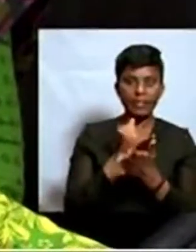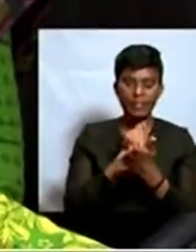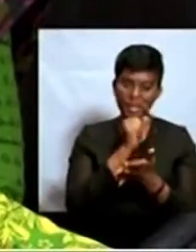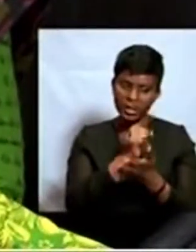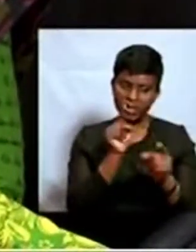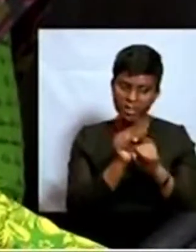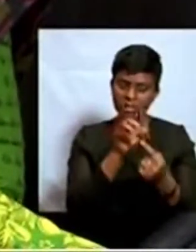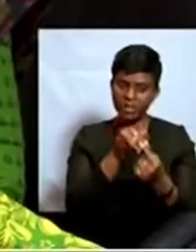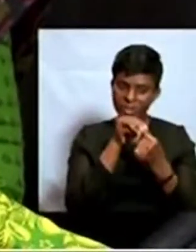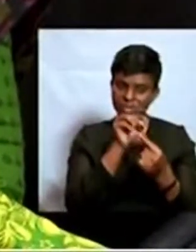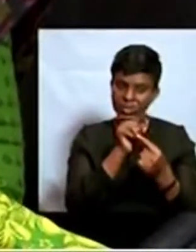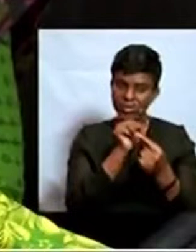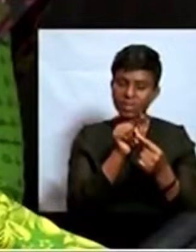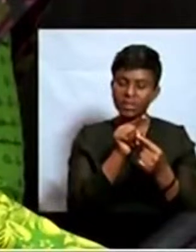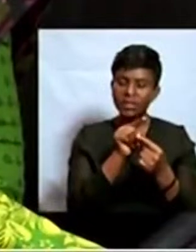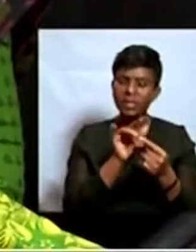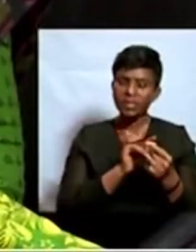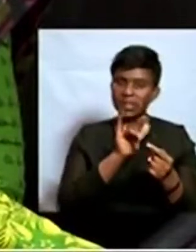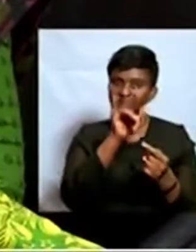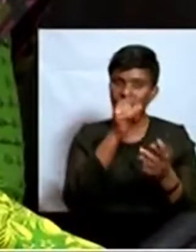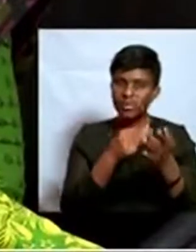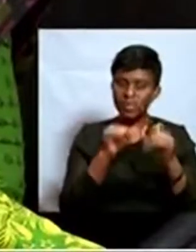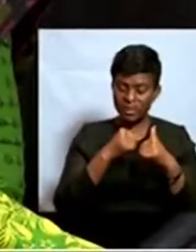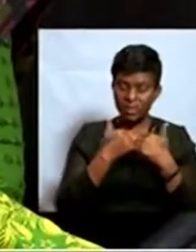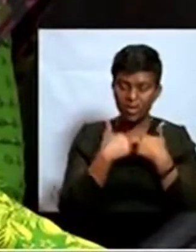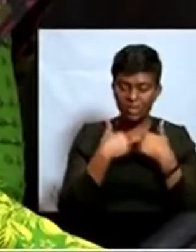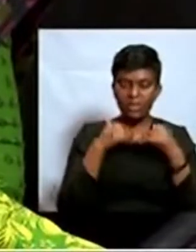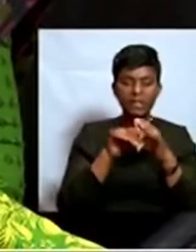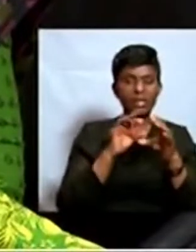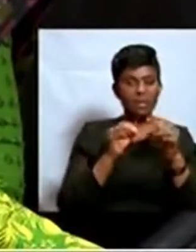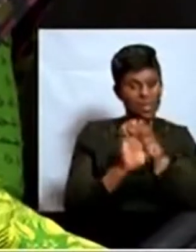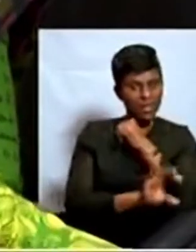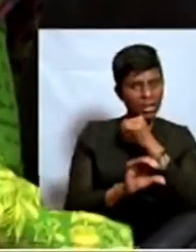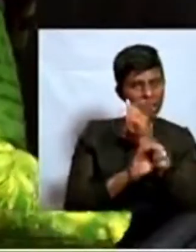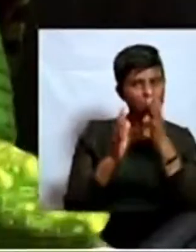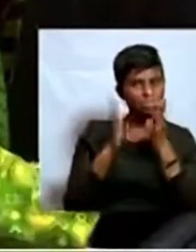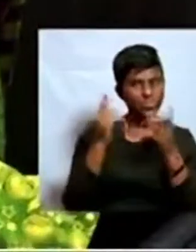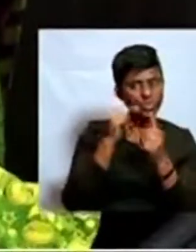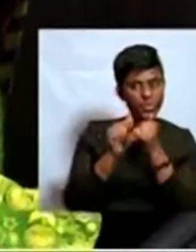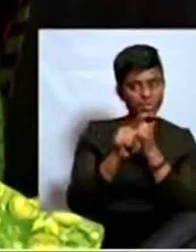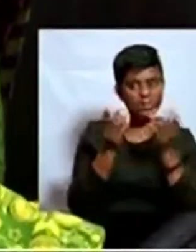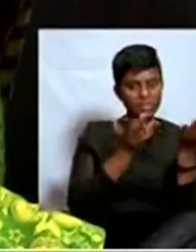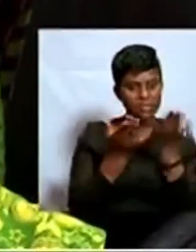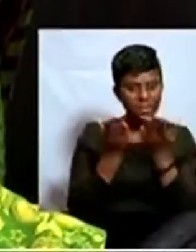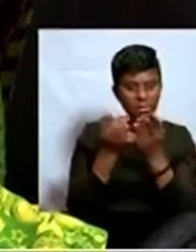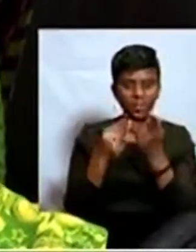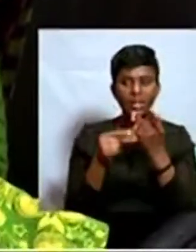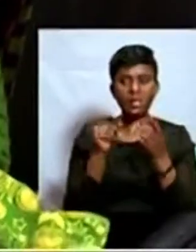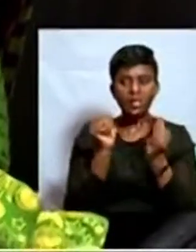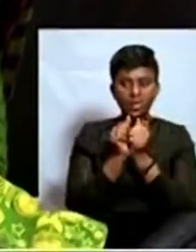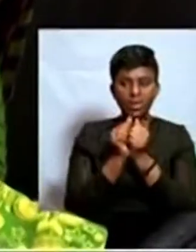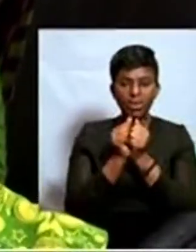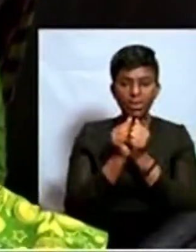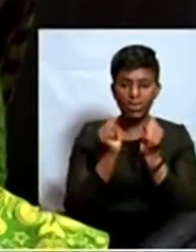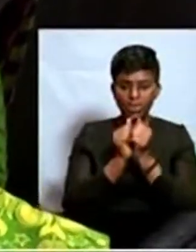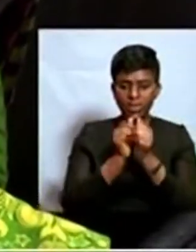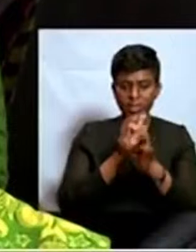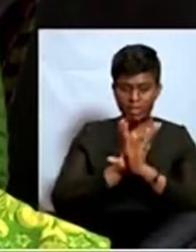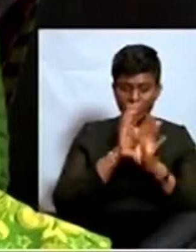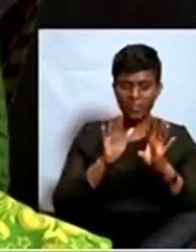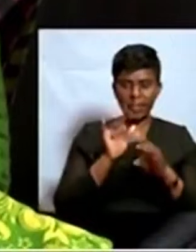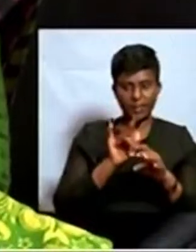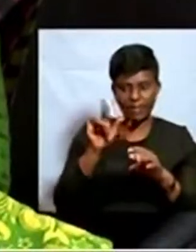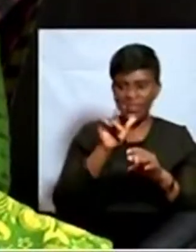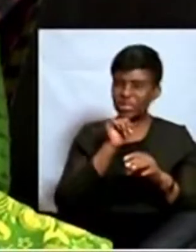this particular airline that we have in our country to grow? Because the services that are with the Zambian Airways